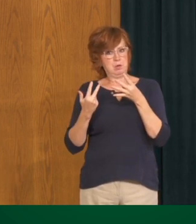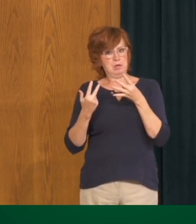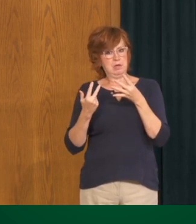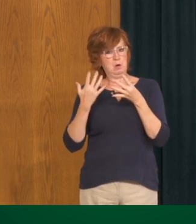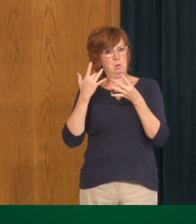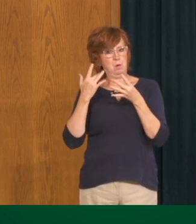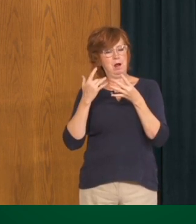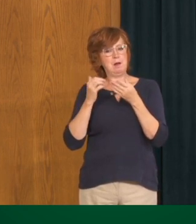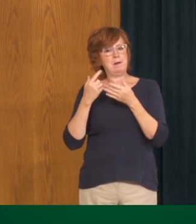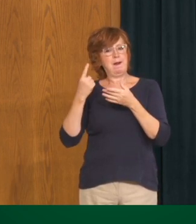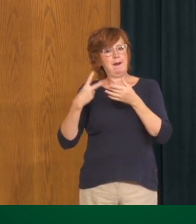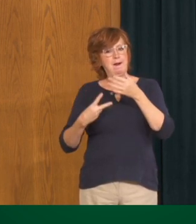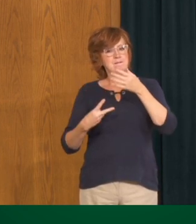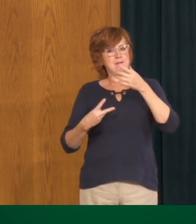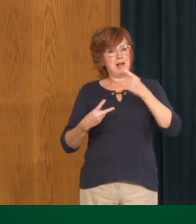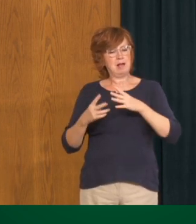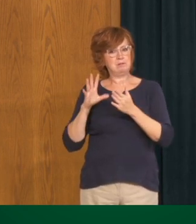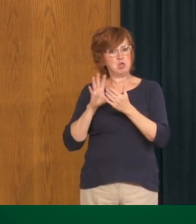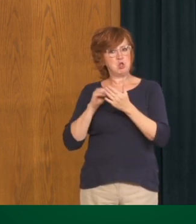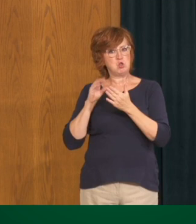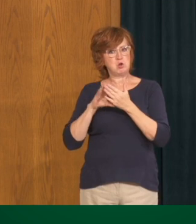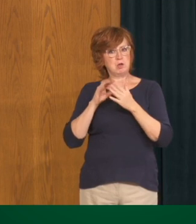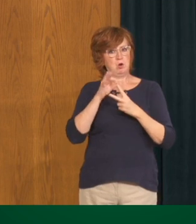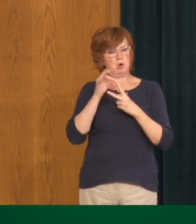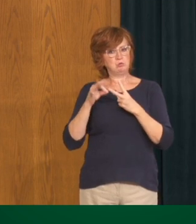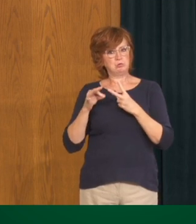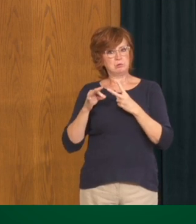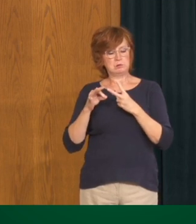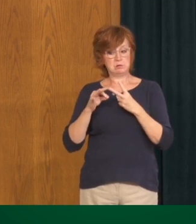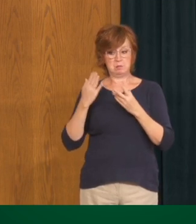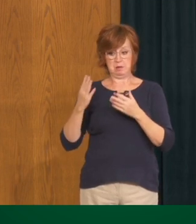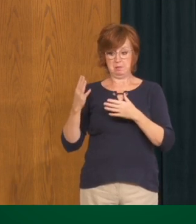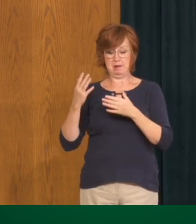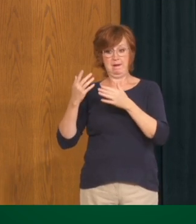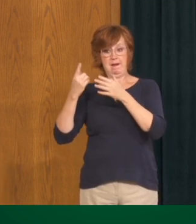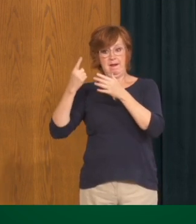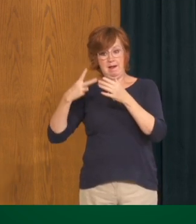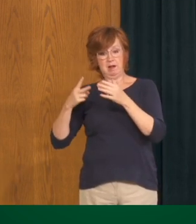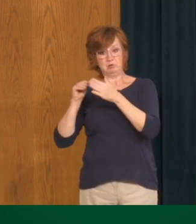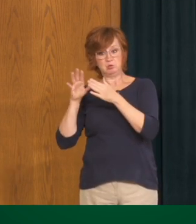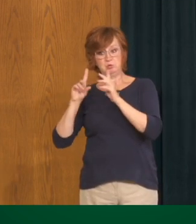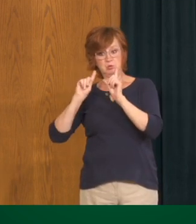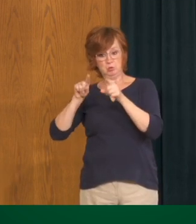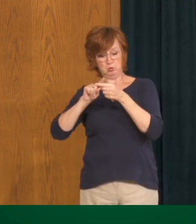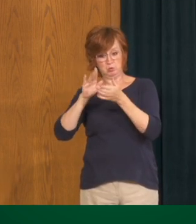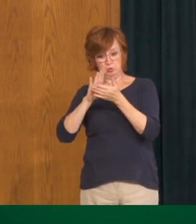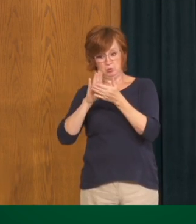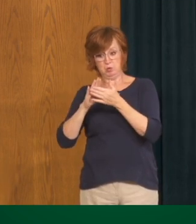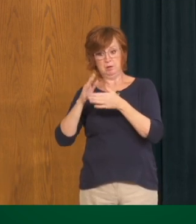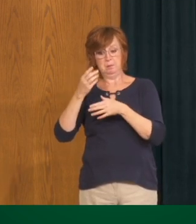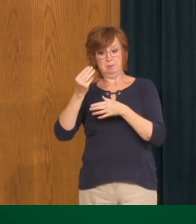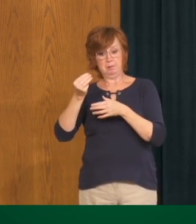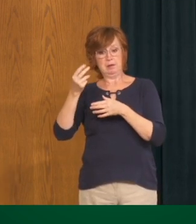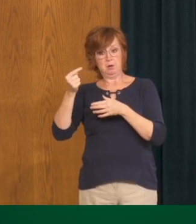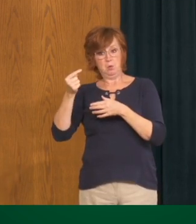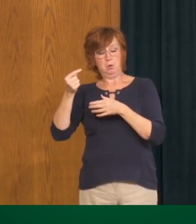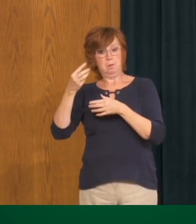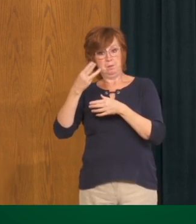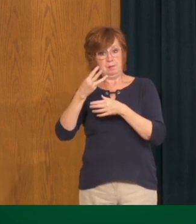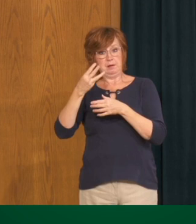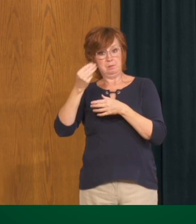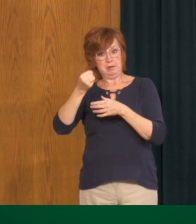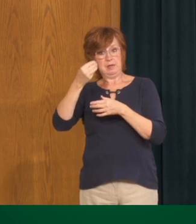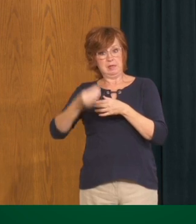provides for hybrid learning models, which may include the use of alternate instructional days. Factors that would also be considered include